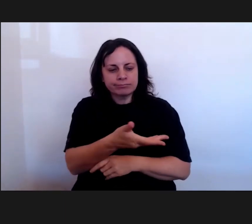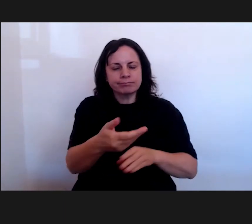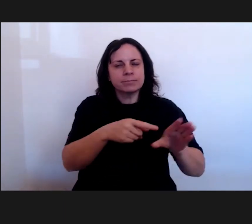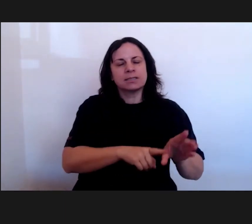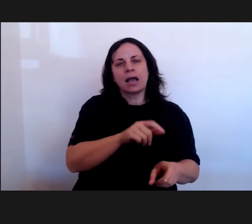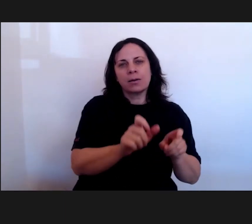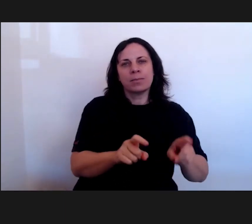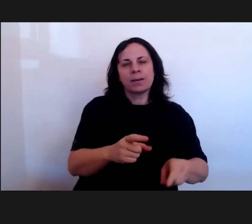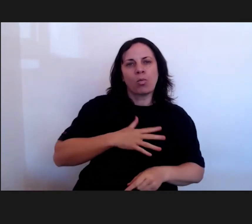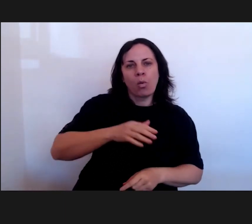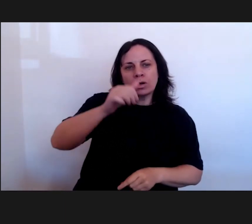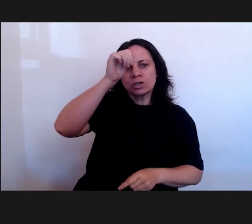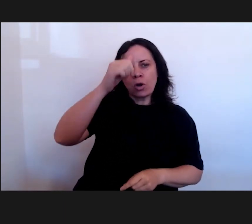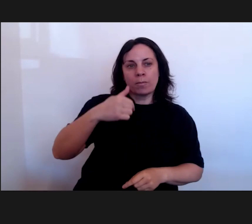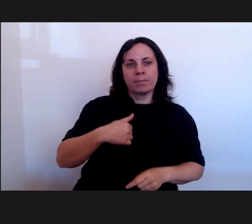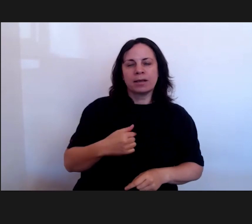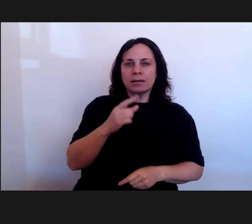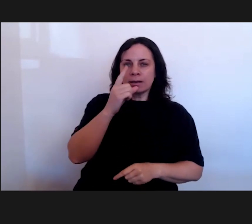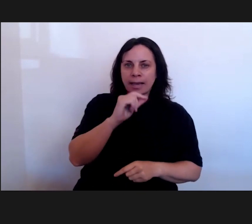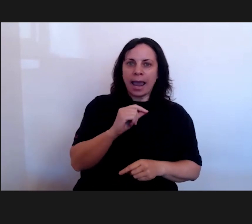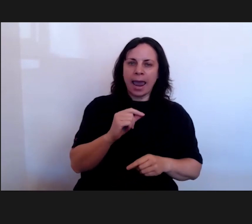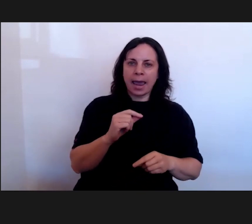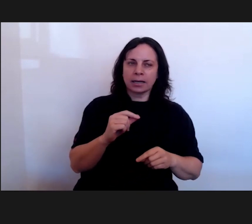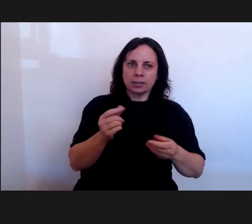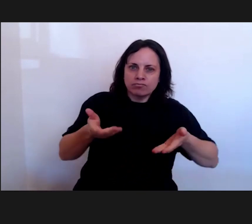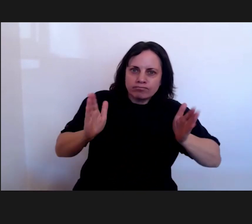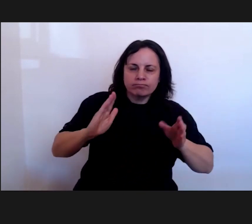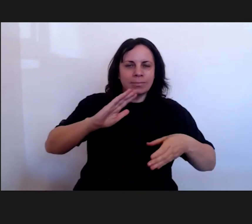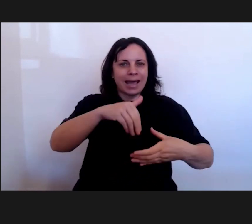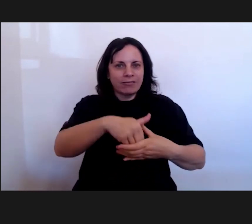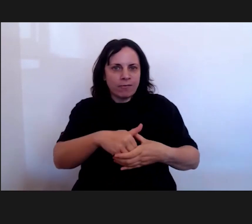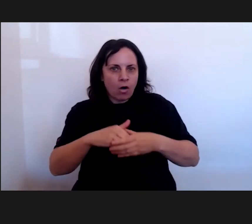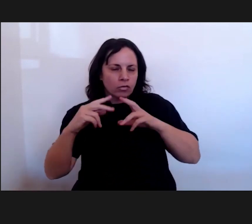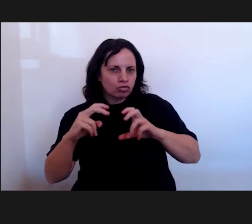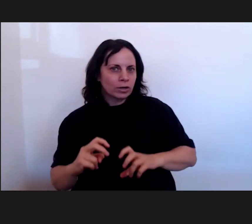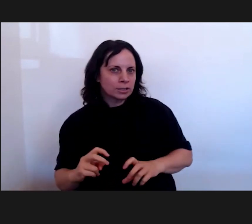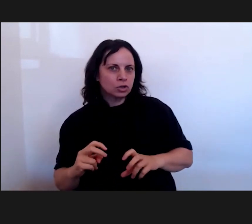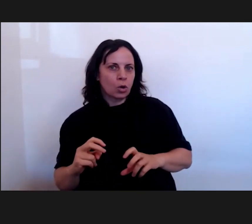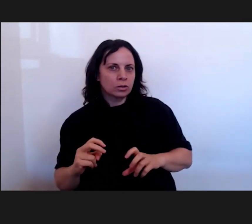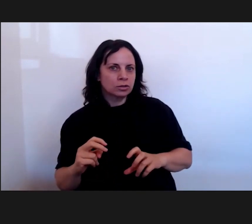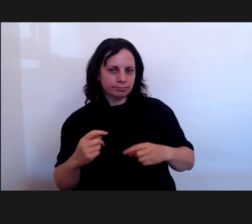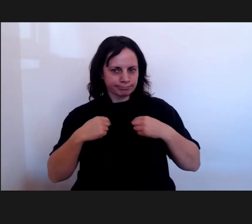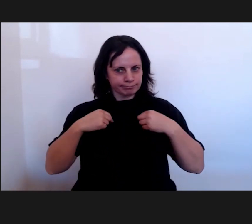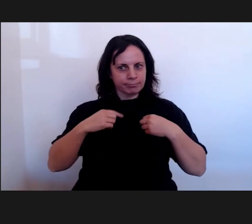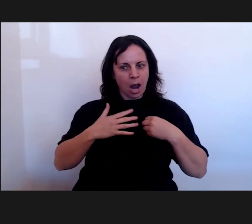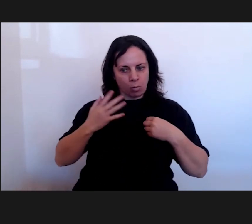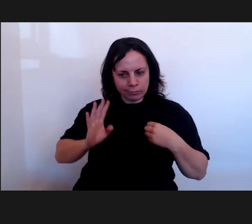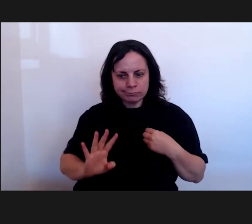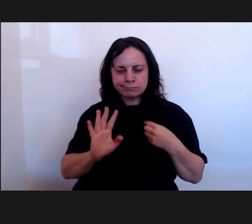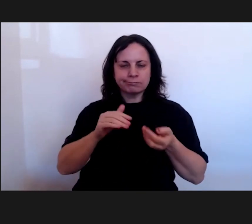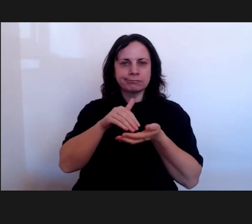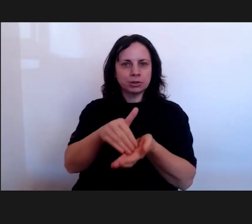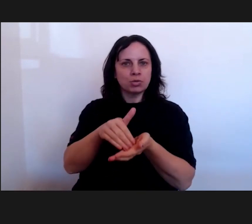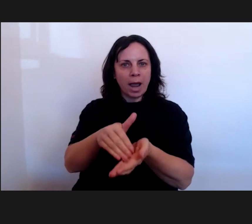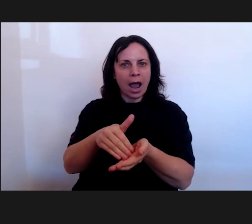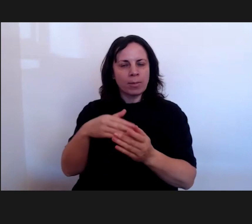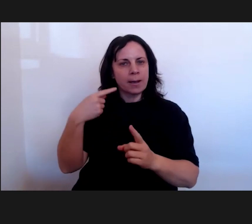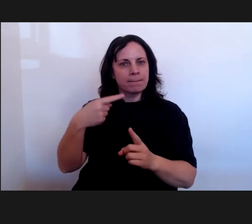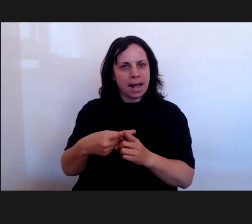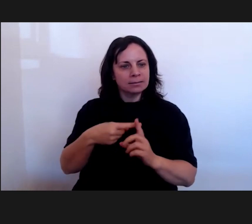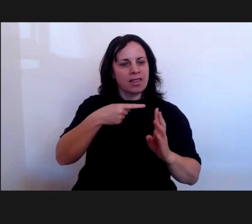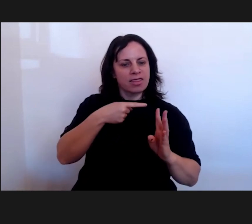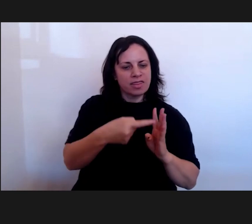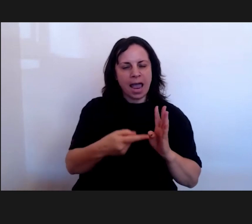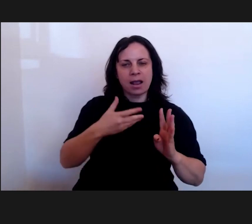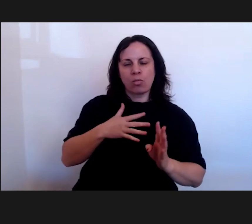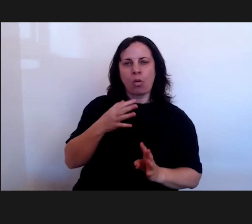participate, how can they be active participants of research, and they also want to determine how they want to be engaged. So it's